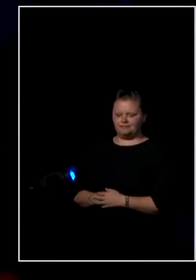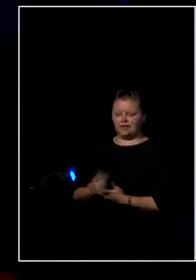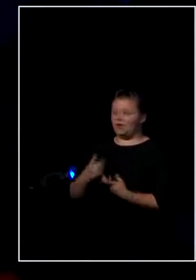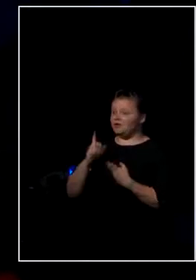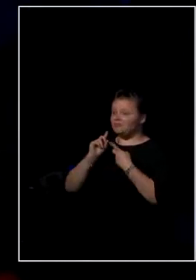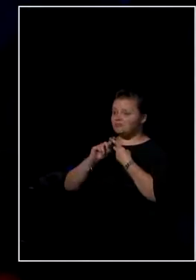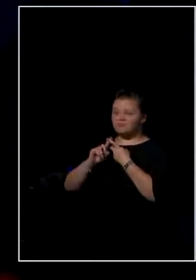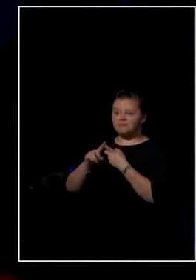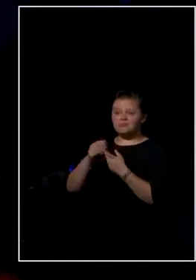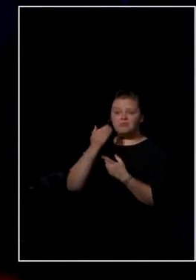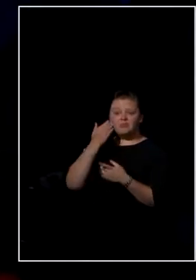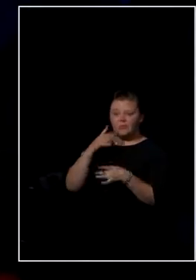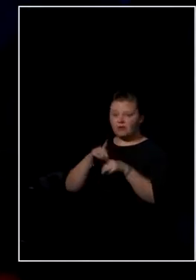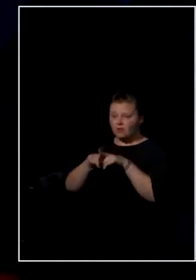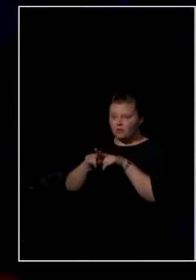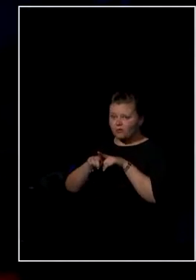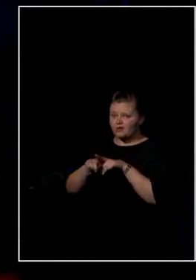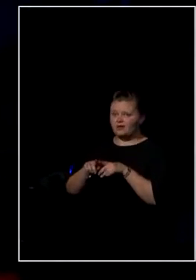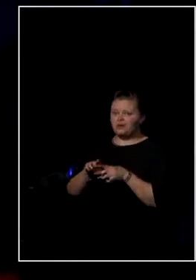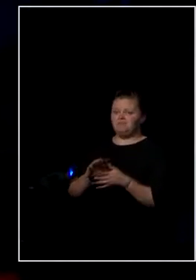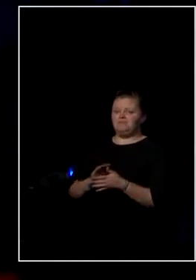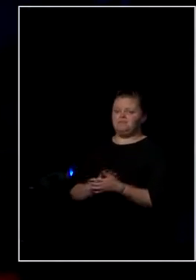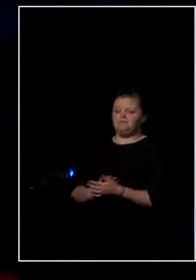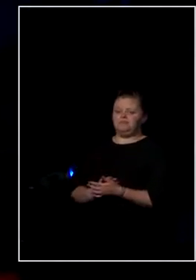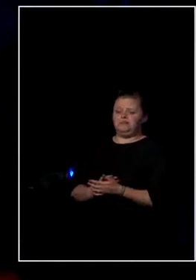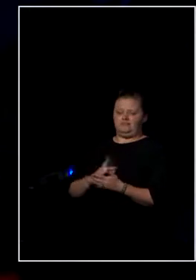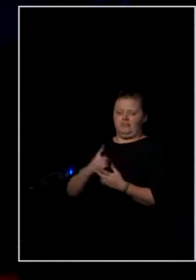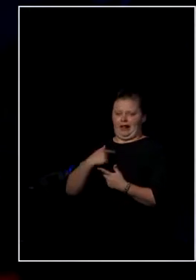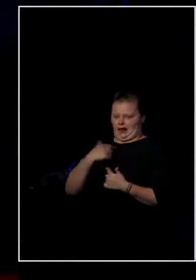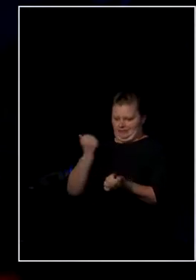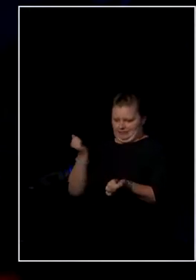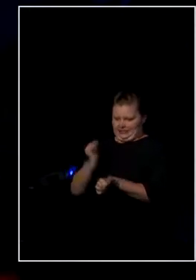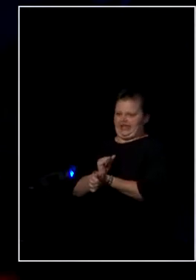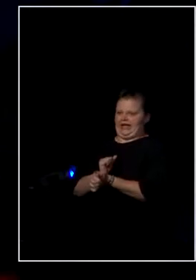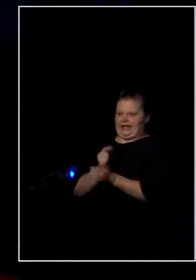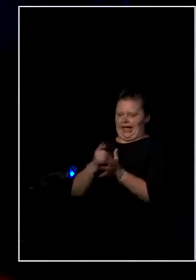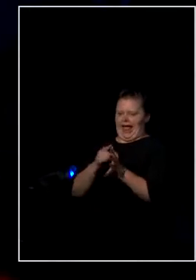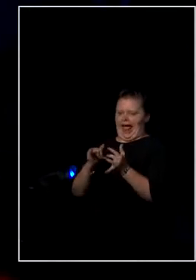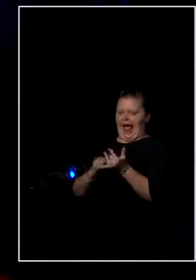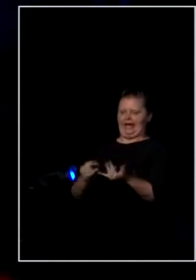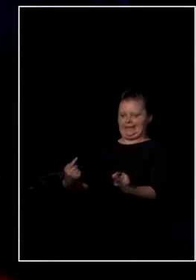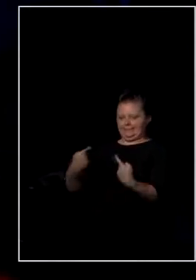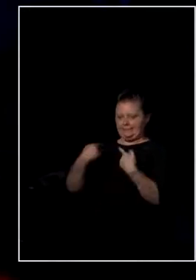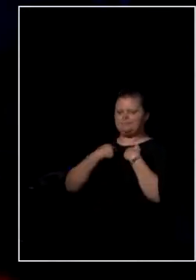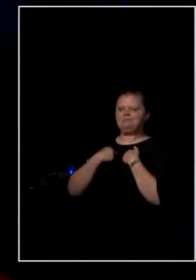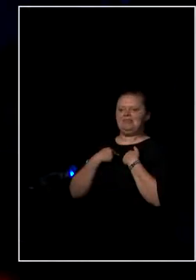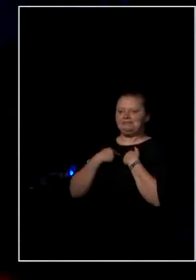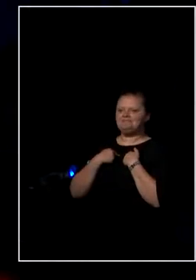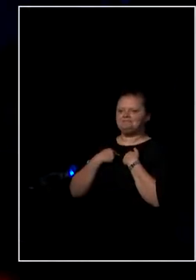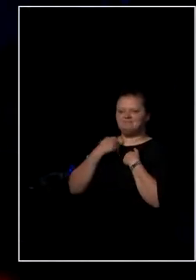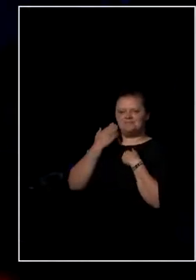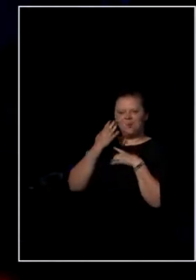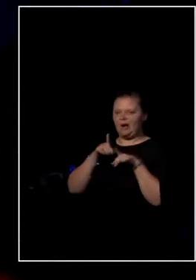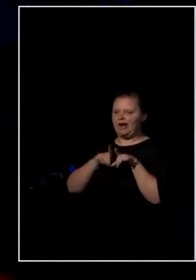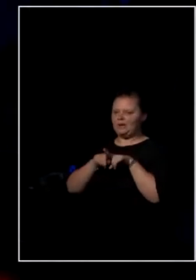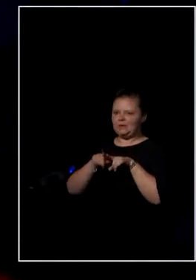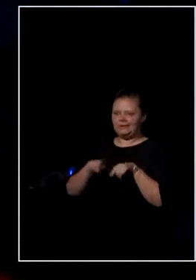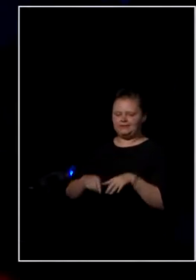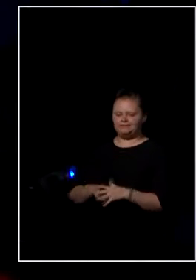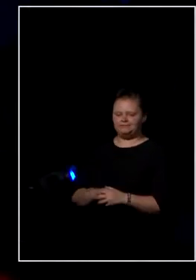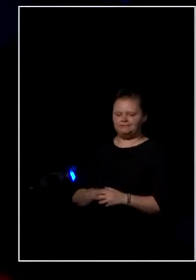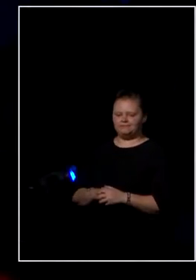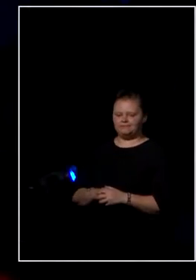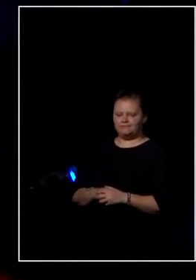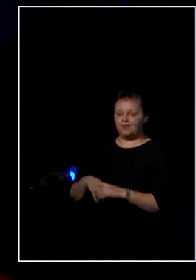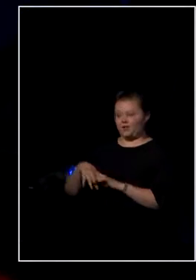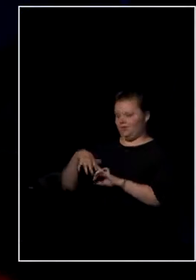learning about being stuck as me, actually. Yeah. Behind the scenes as